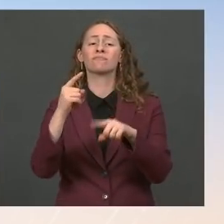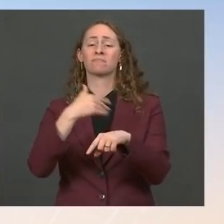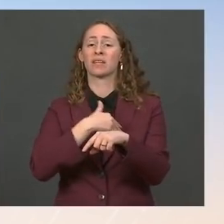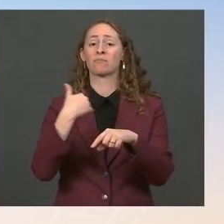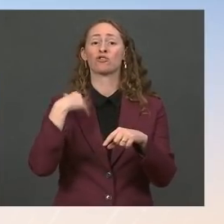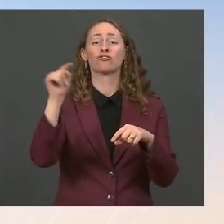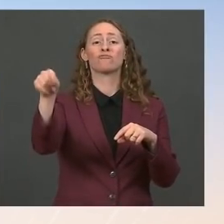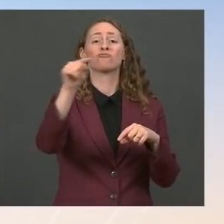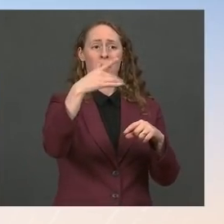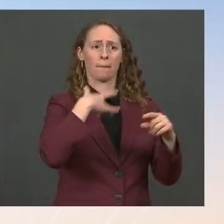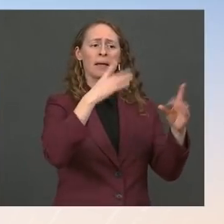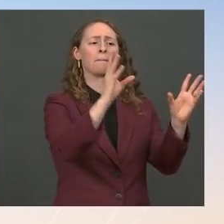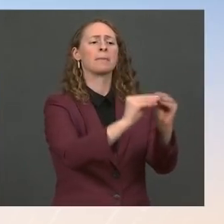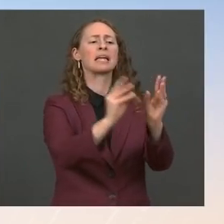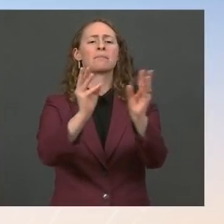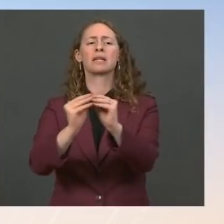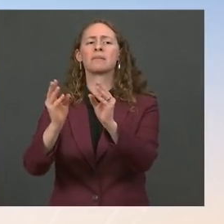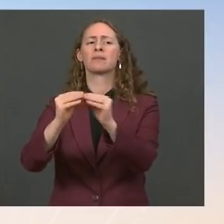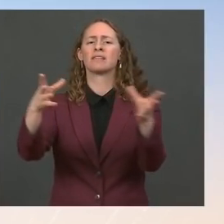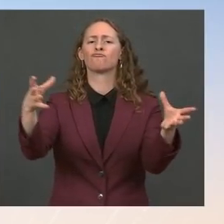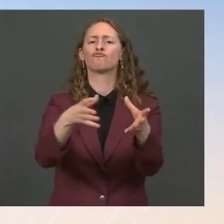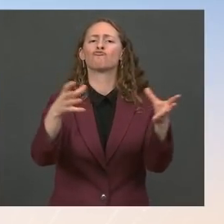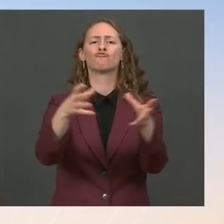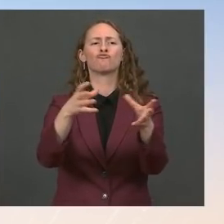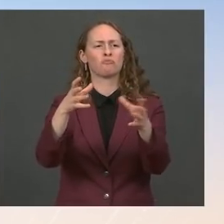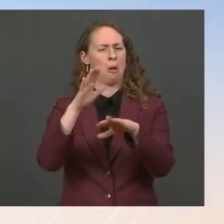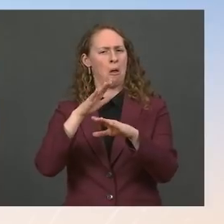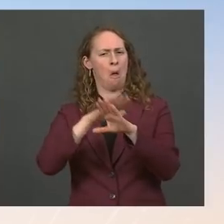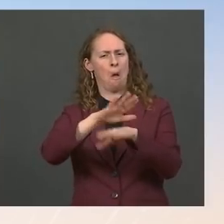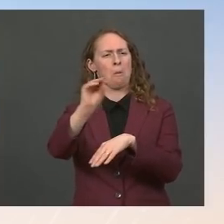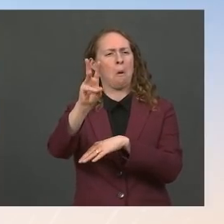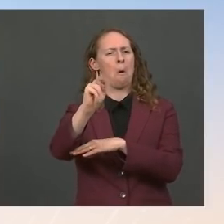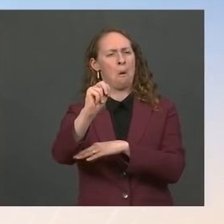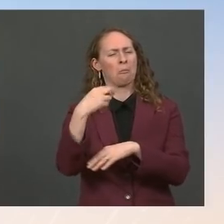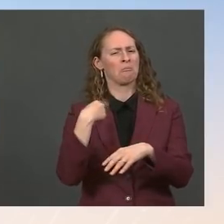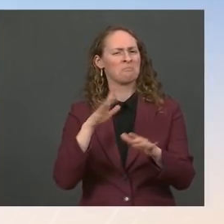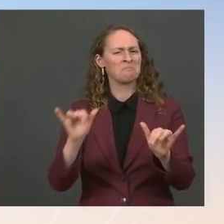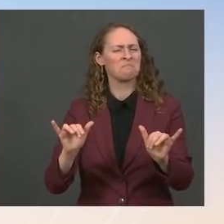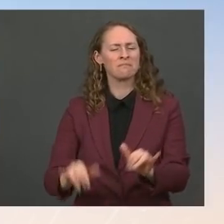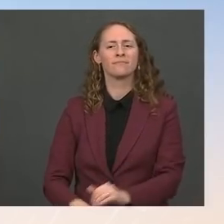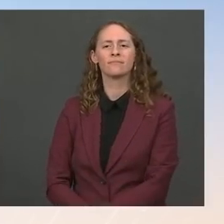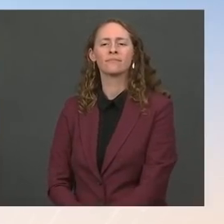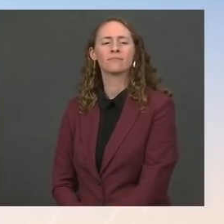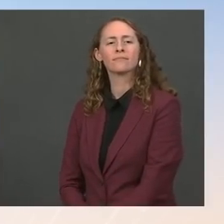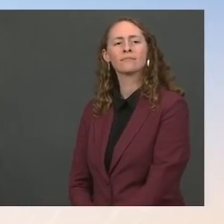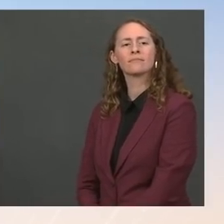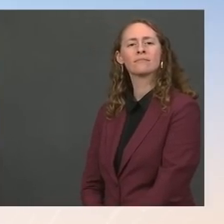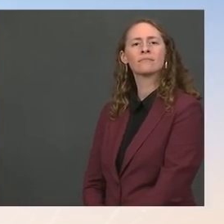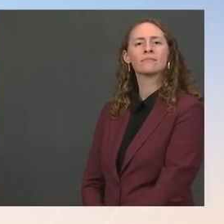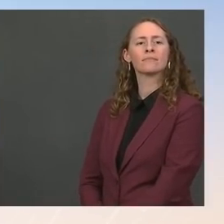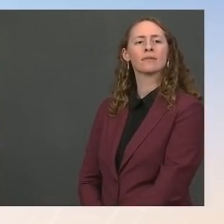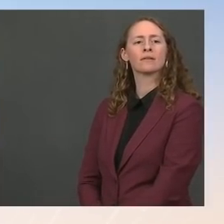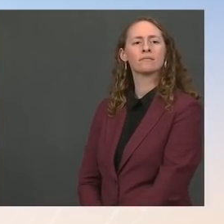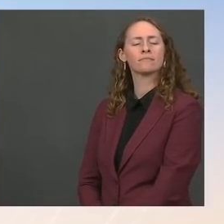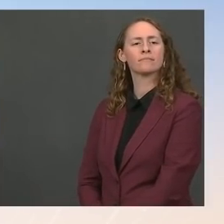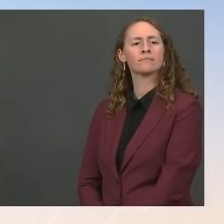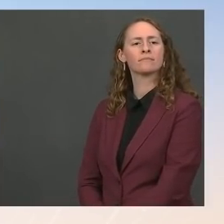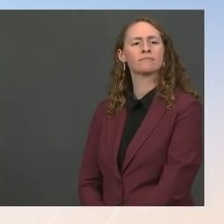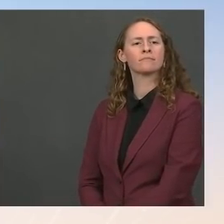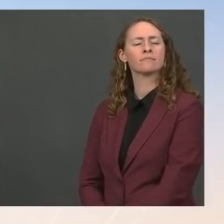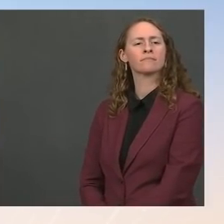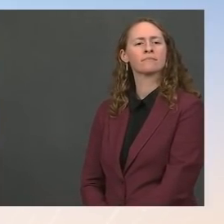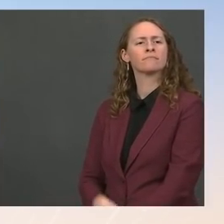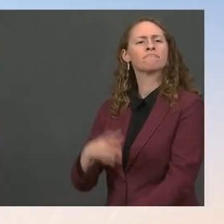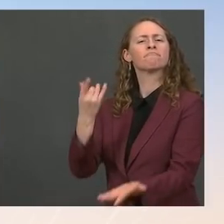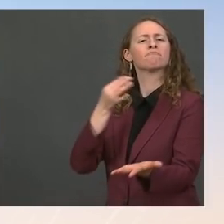of the White House. They're allowed to do that as well, and we expect that will continue. I want to follow up on a question that both Peter and Weecha asked you yesterday about Sure. how this president